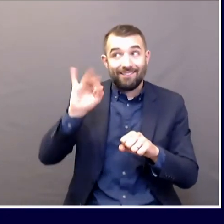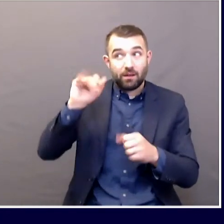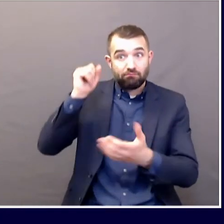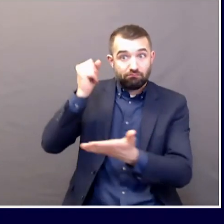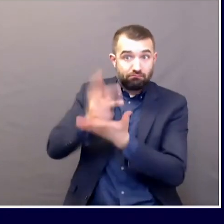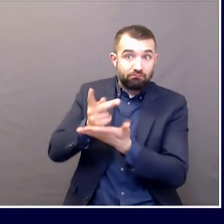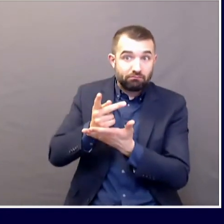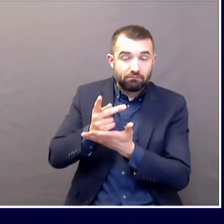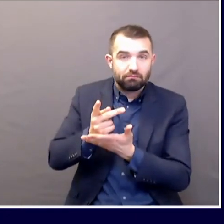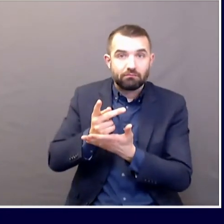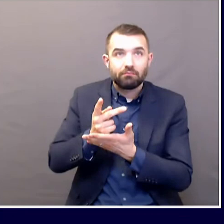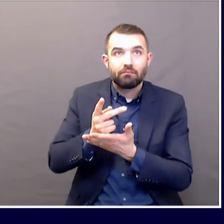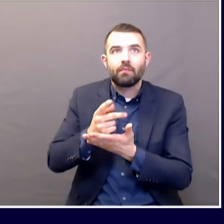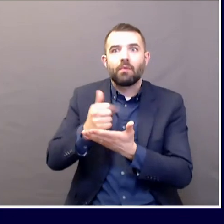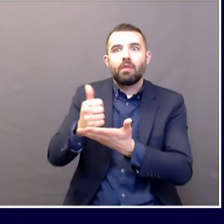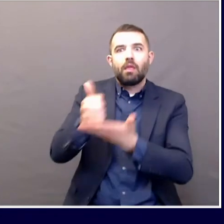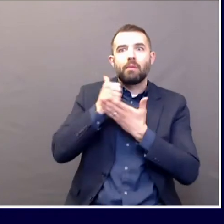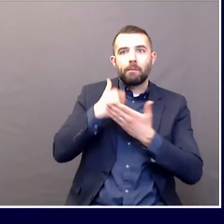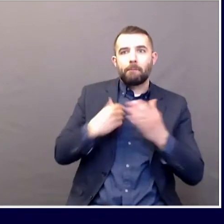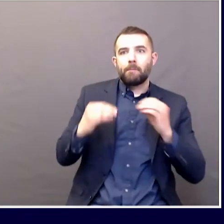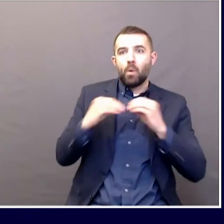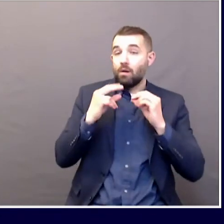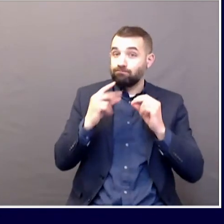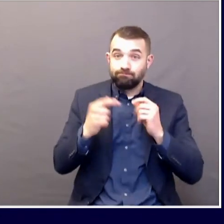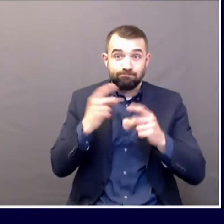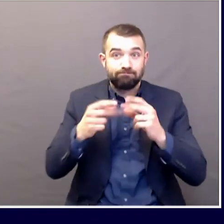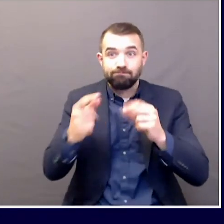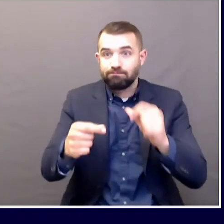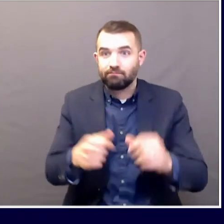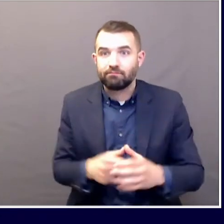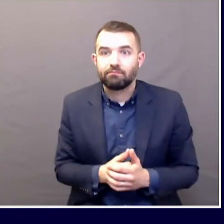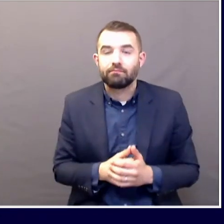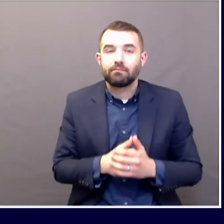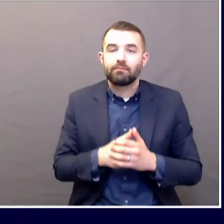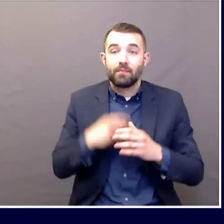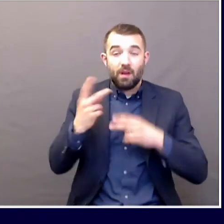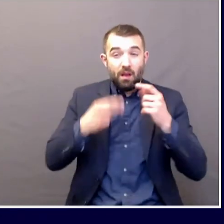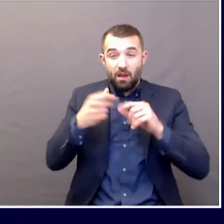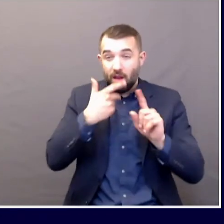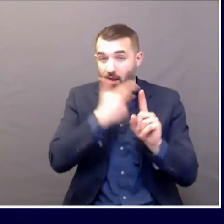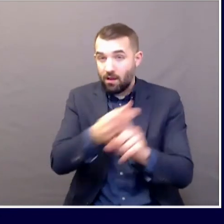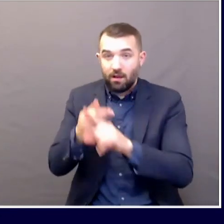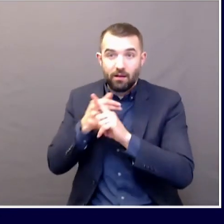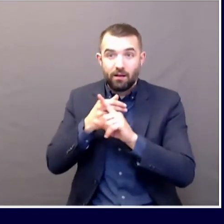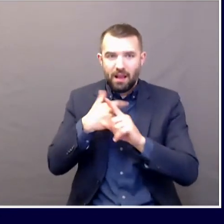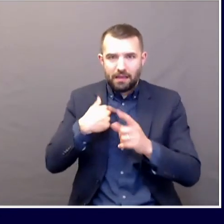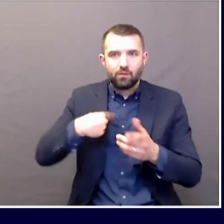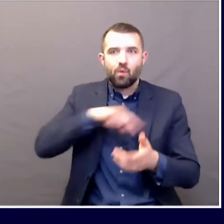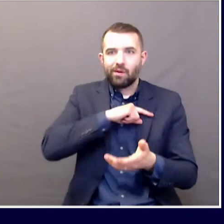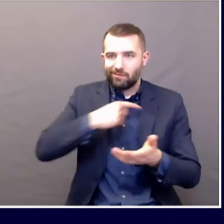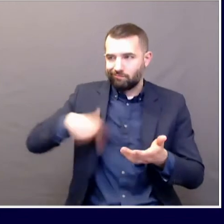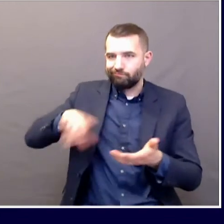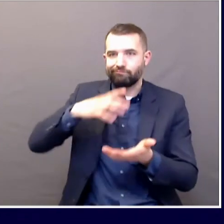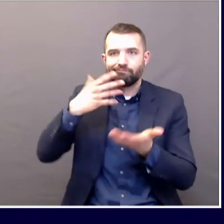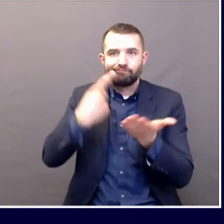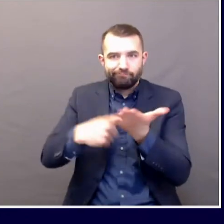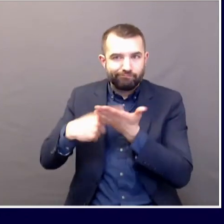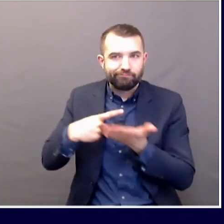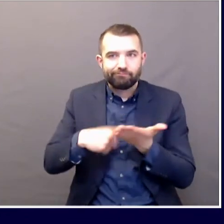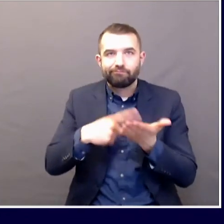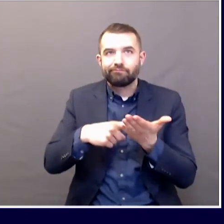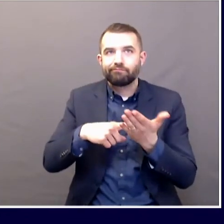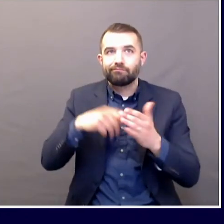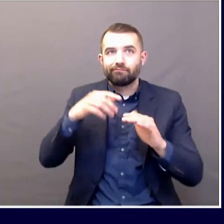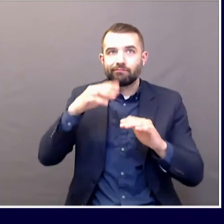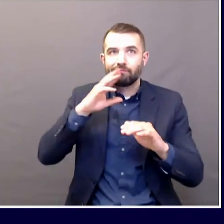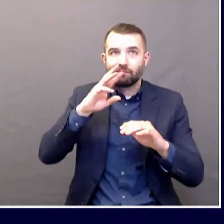further down the path. That has been it's been an element of our discussions around where we go. And again, I suspect the governor